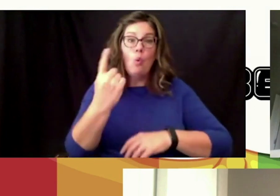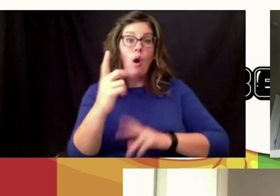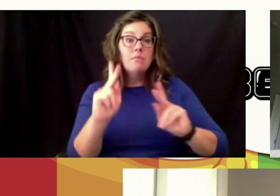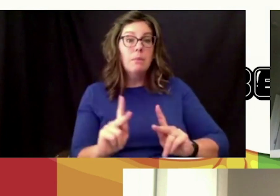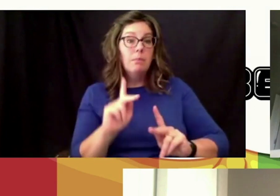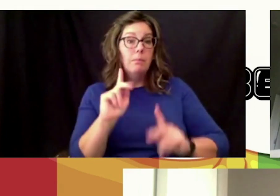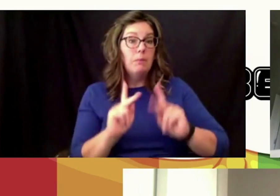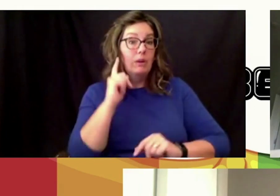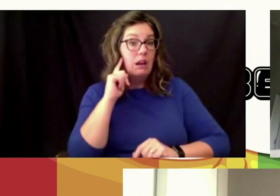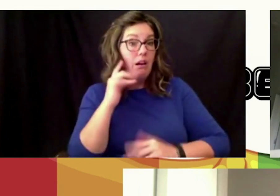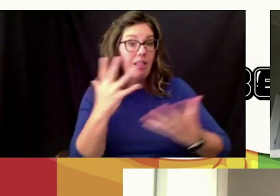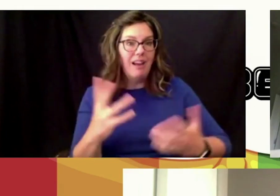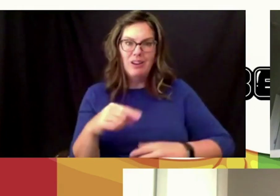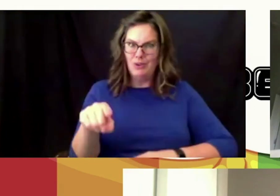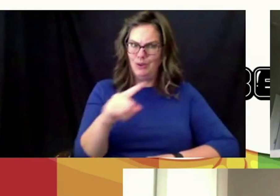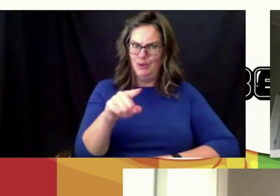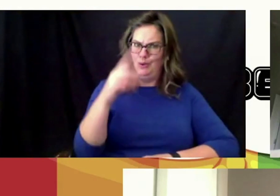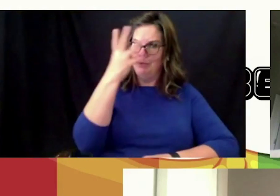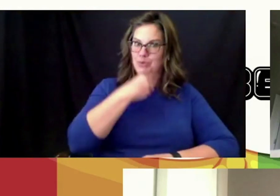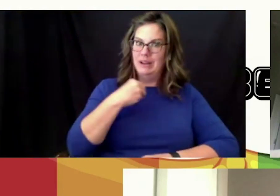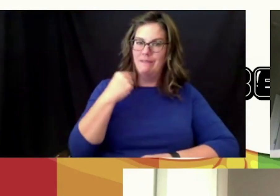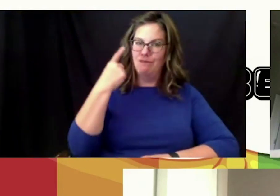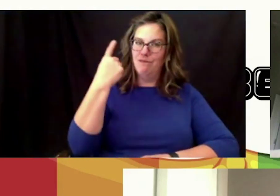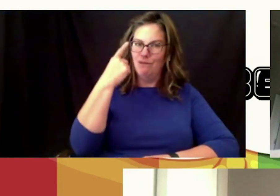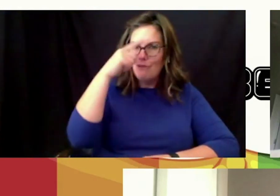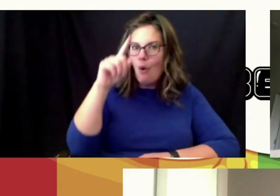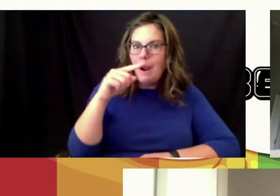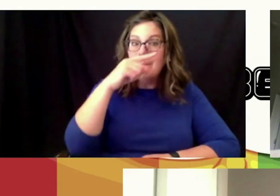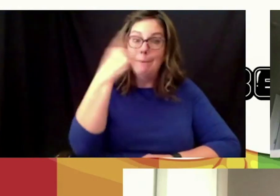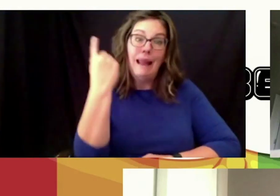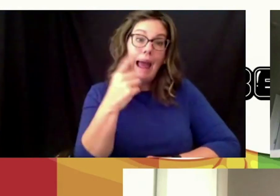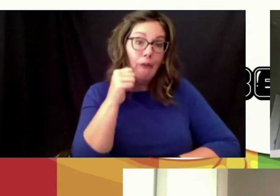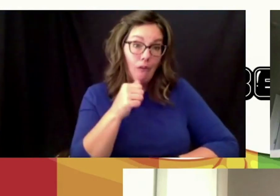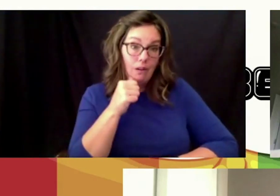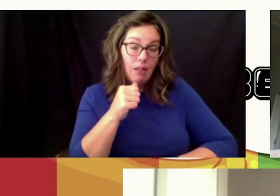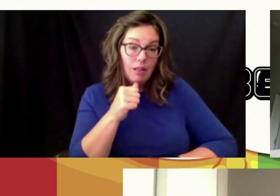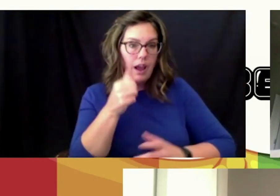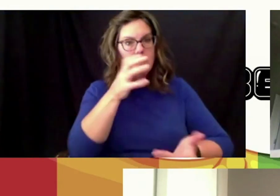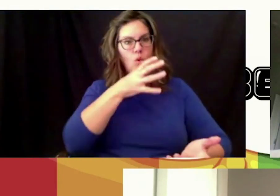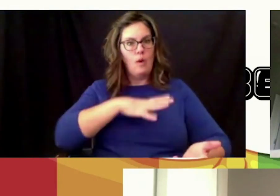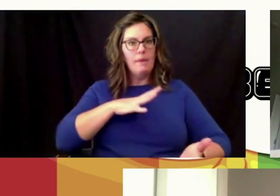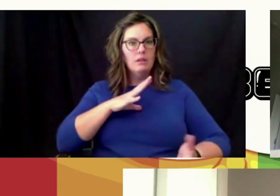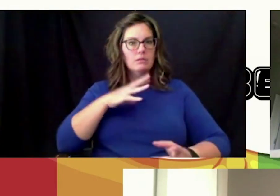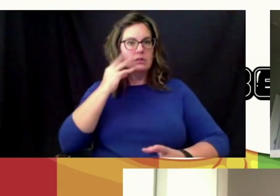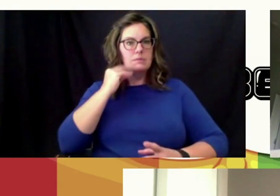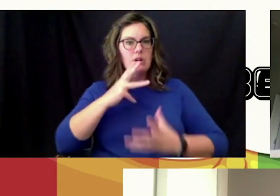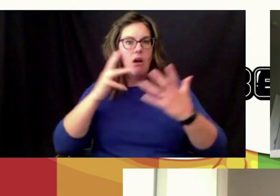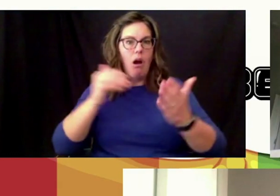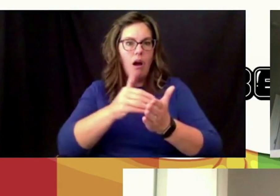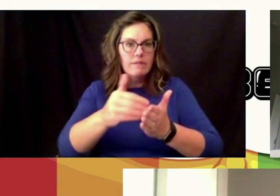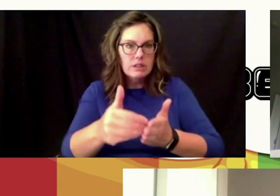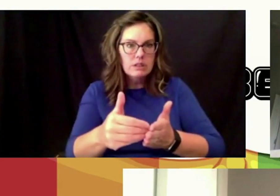like, oh, like, you're pretty for a black girl, or I know women do get them a lot, especially in such a professional